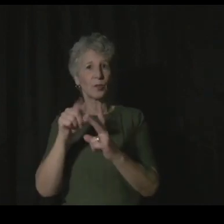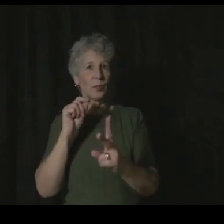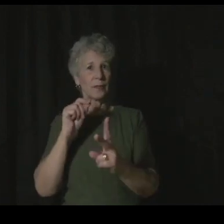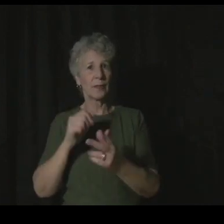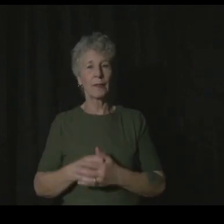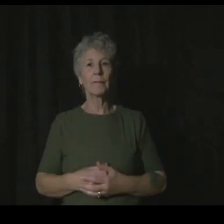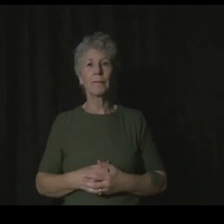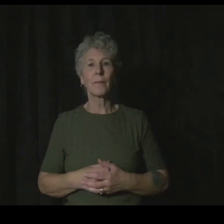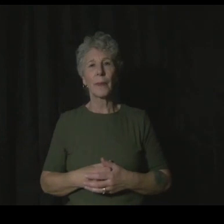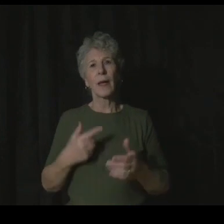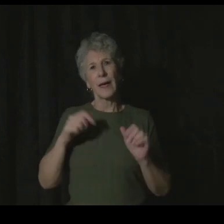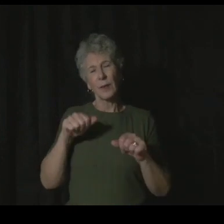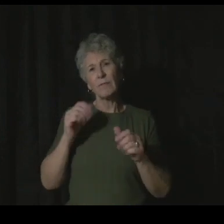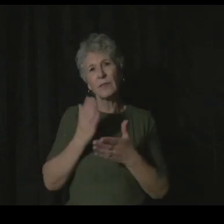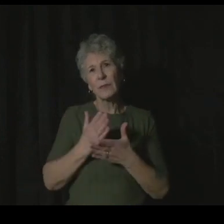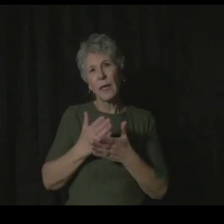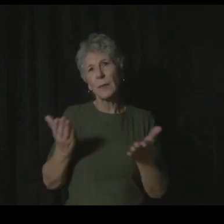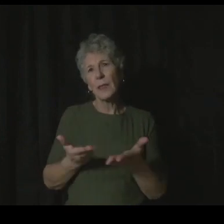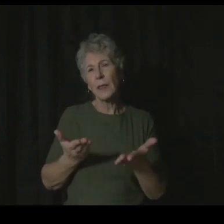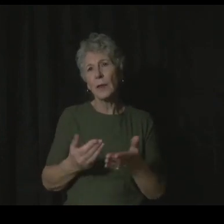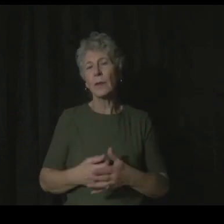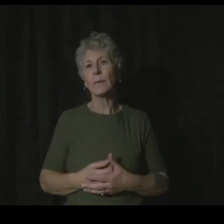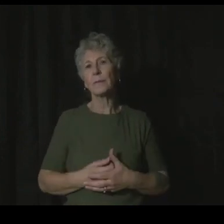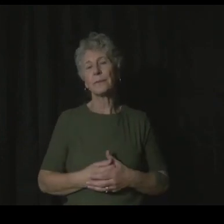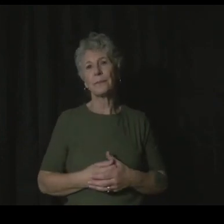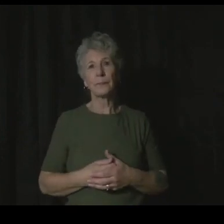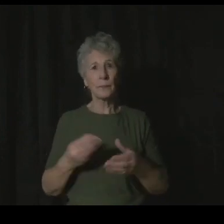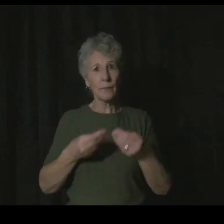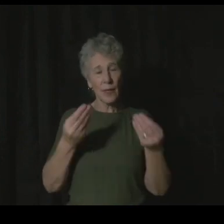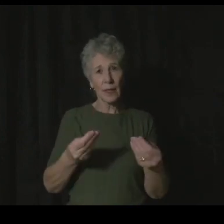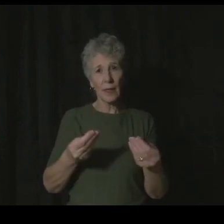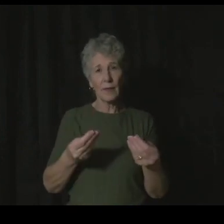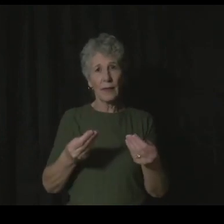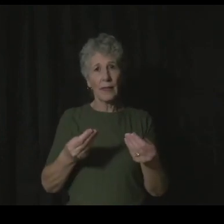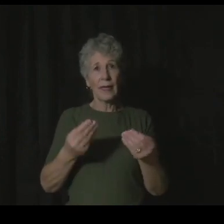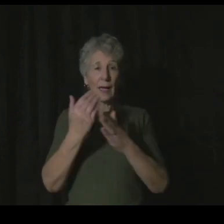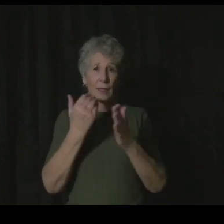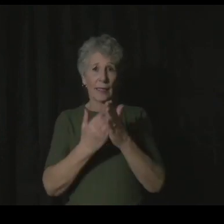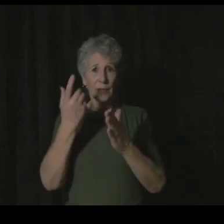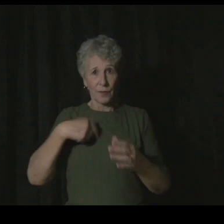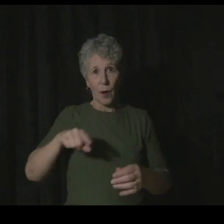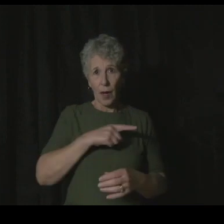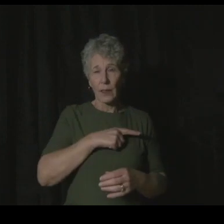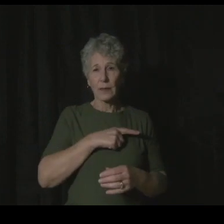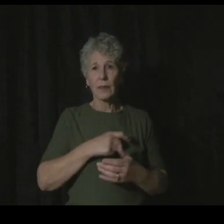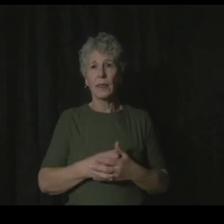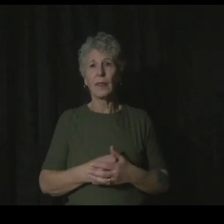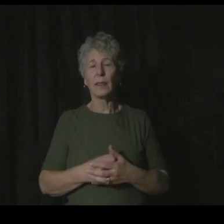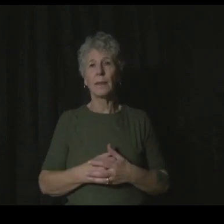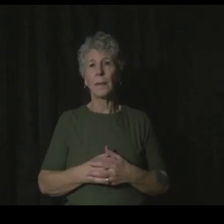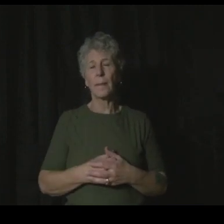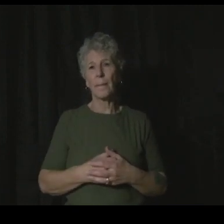And I could stop right here and give a direct application to us as a church and just spend the rest of the time